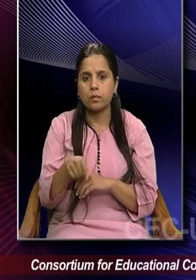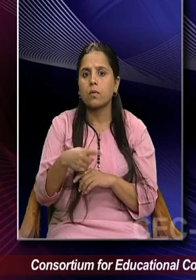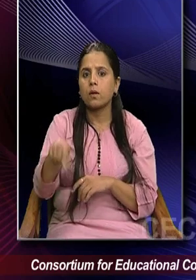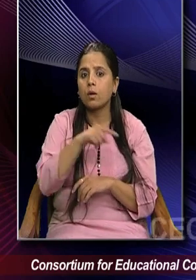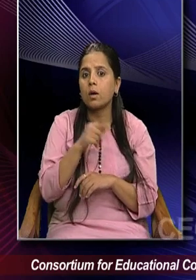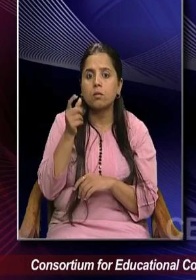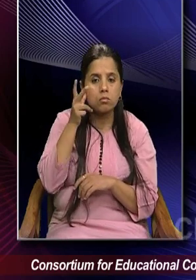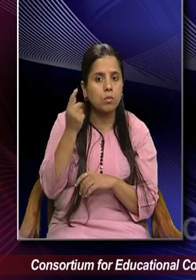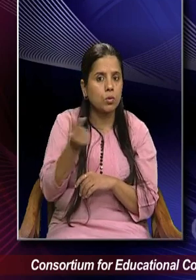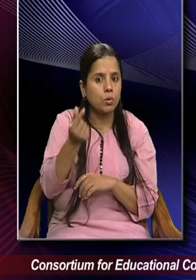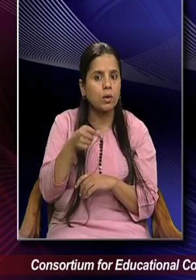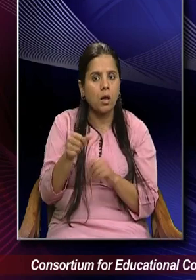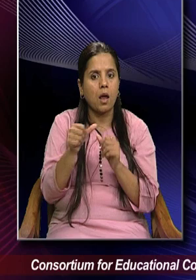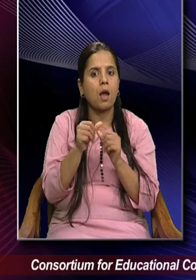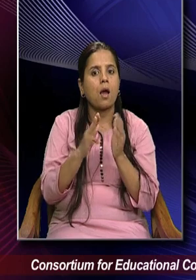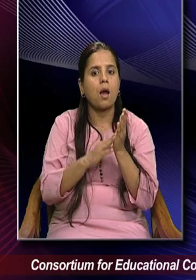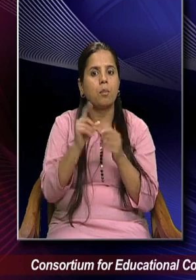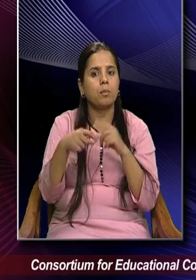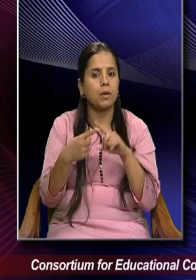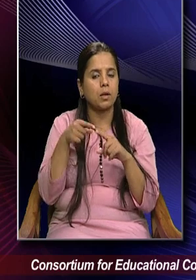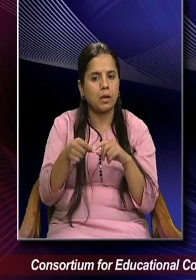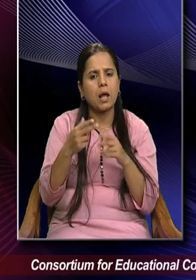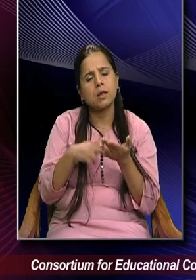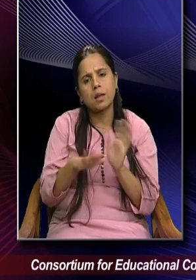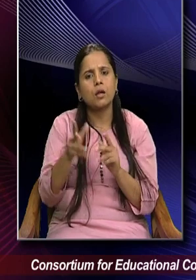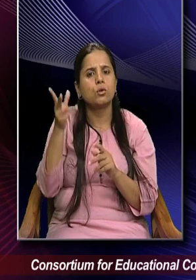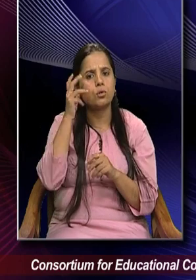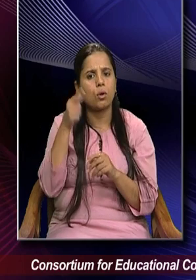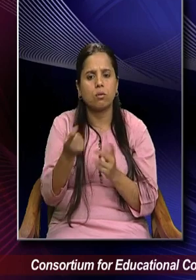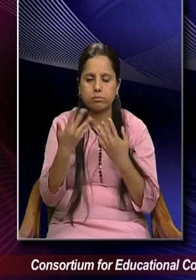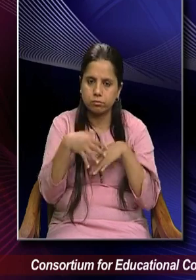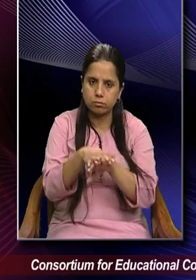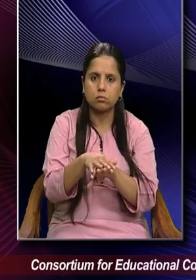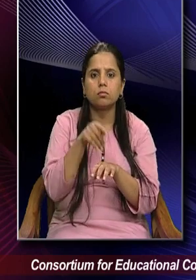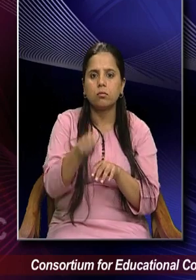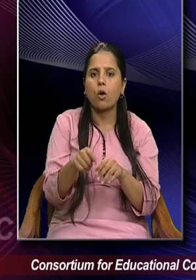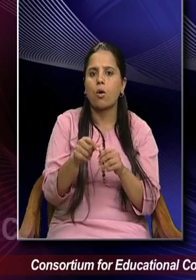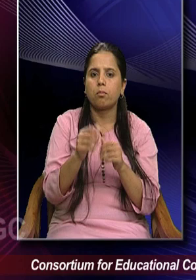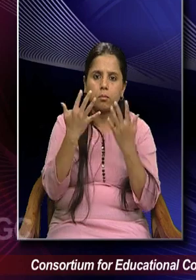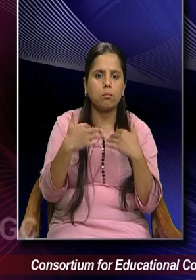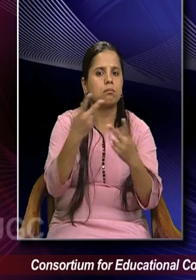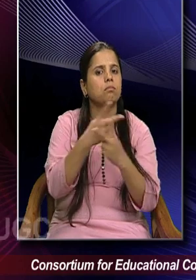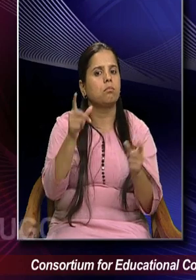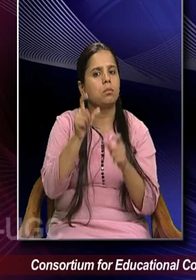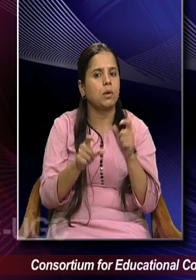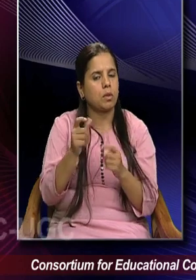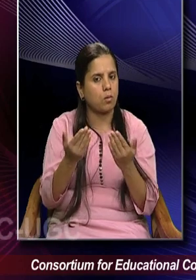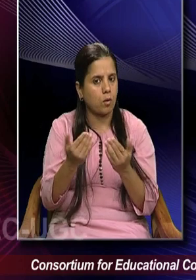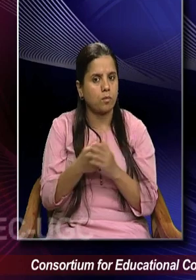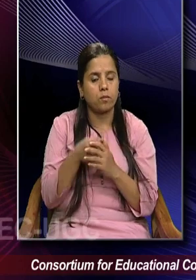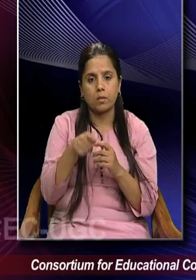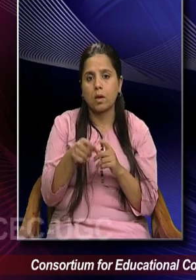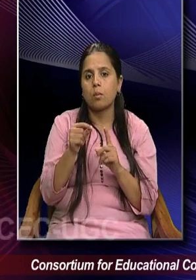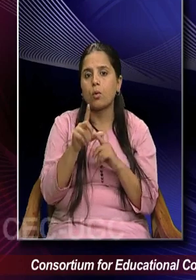soundscapes, use ambient sound and natural sound to immerse the audience. And what are the